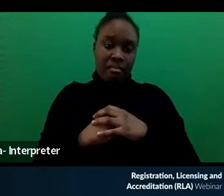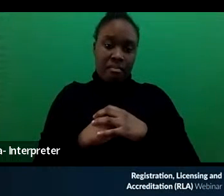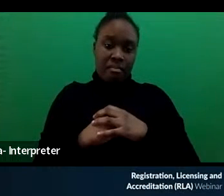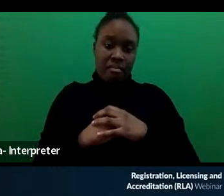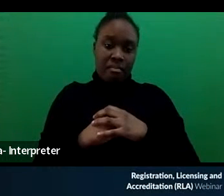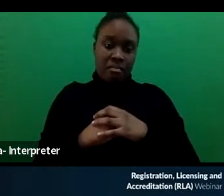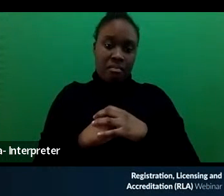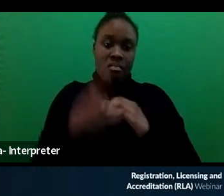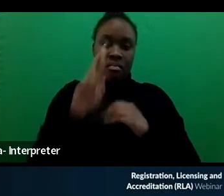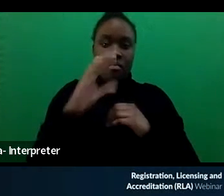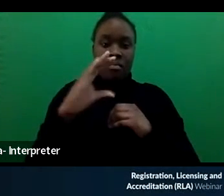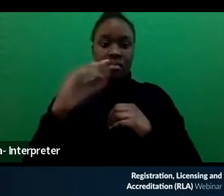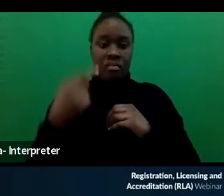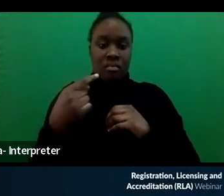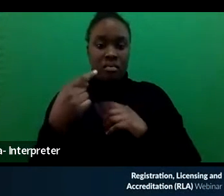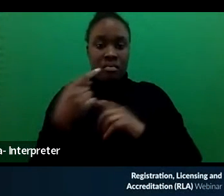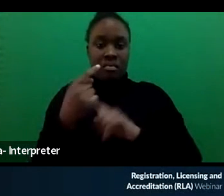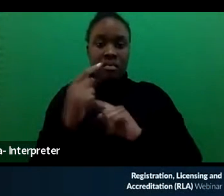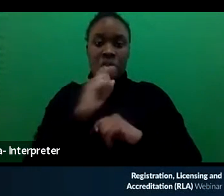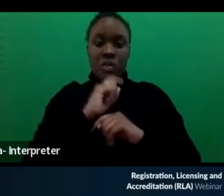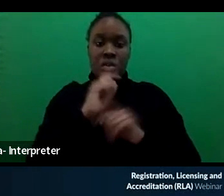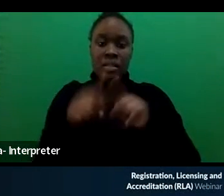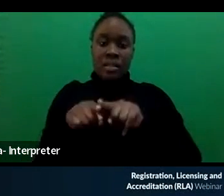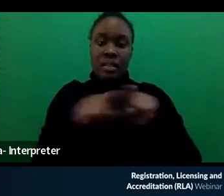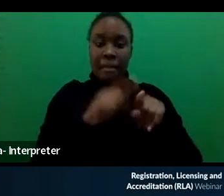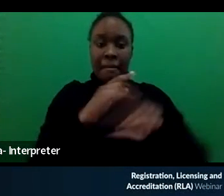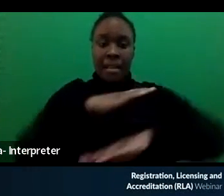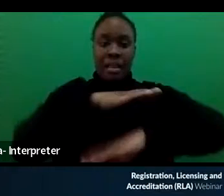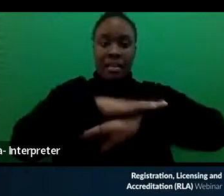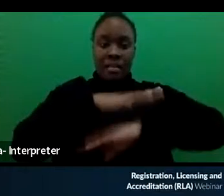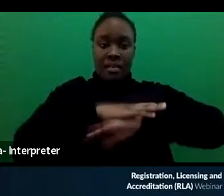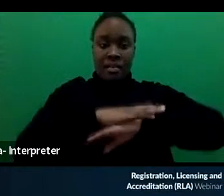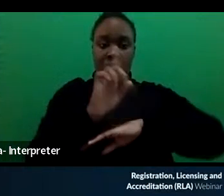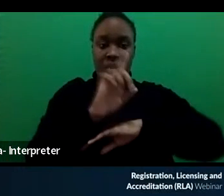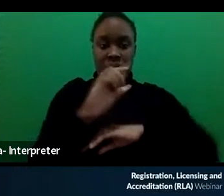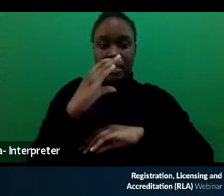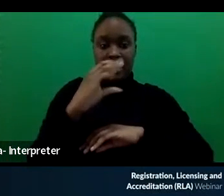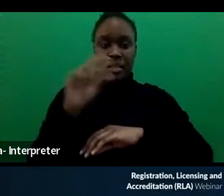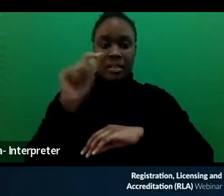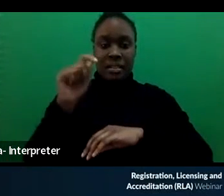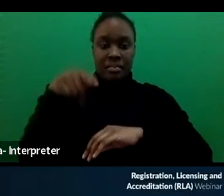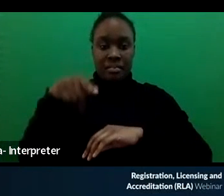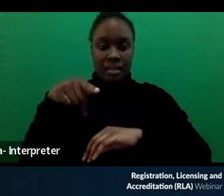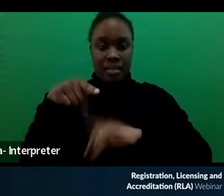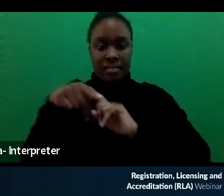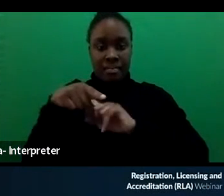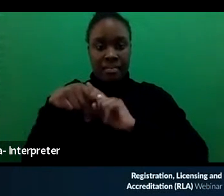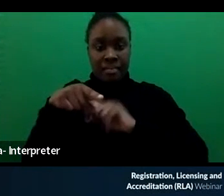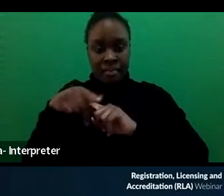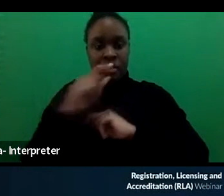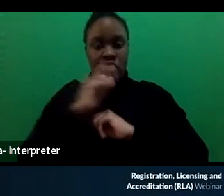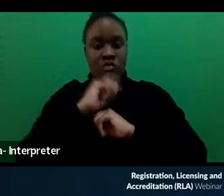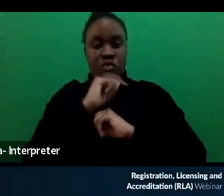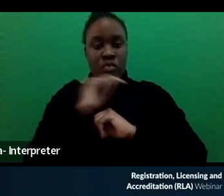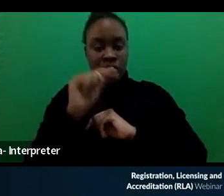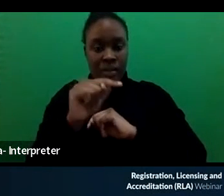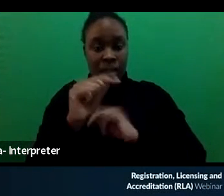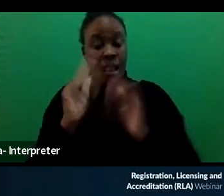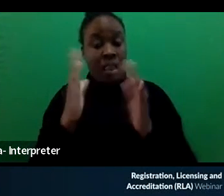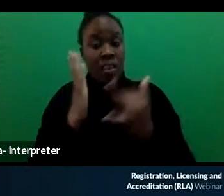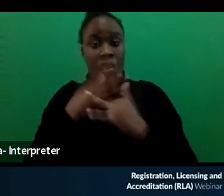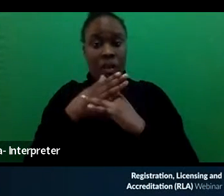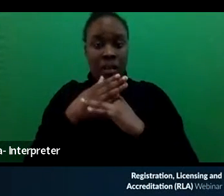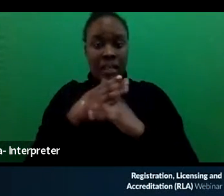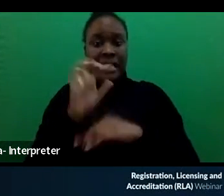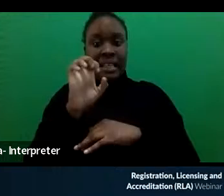RCG, you will use the same platform. You'll use a CTP, Customs Trader Portal. You log into